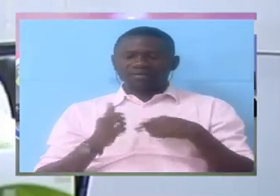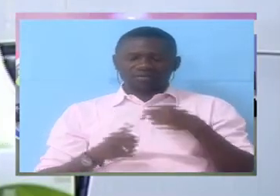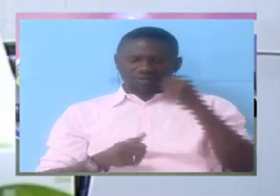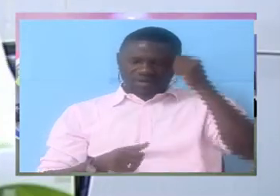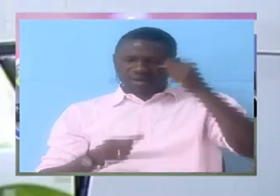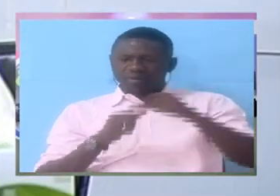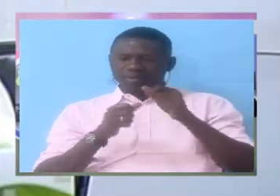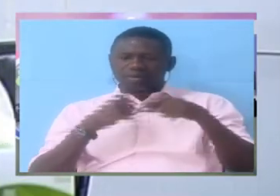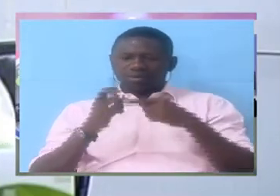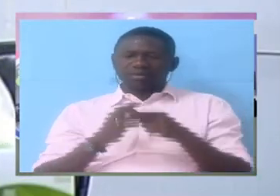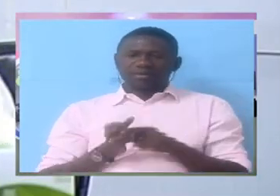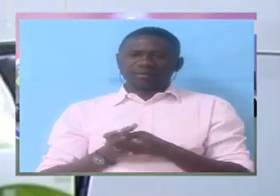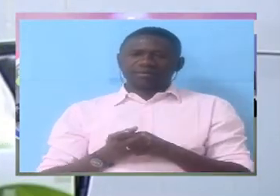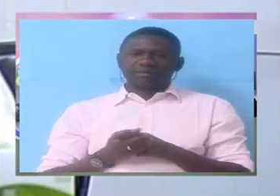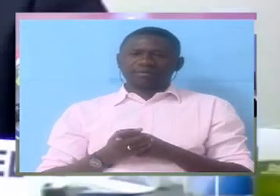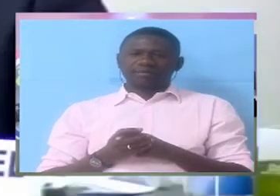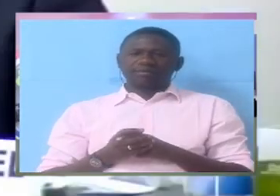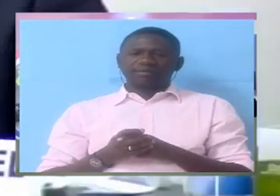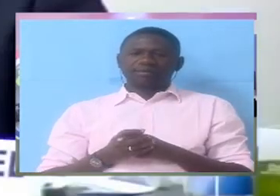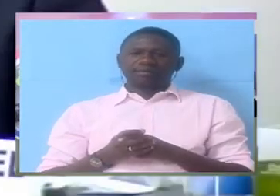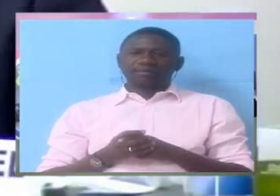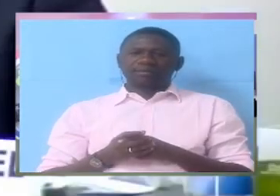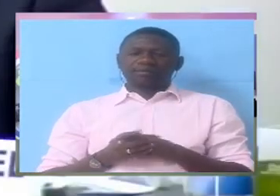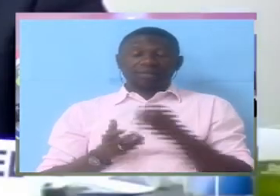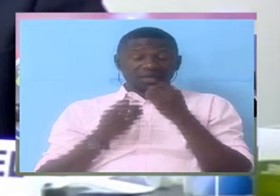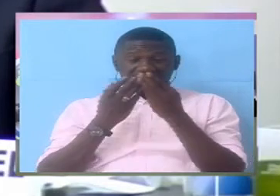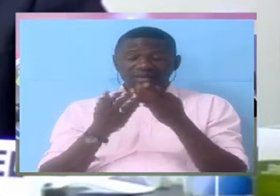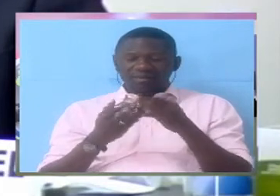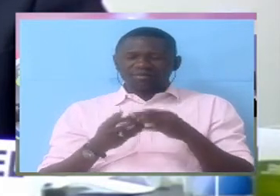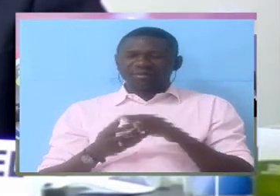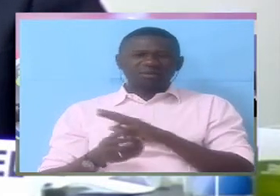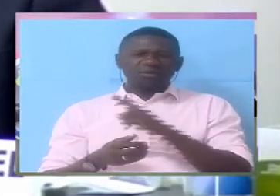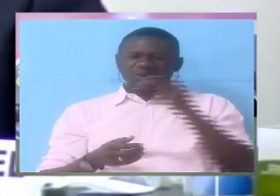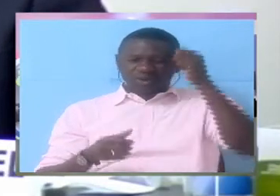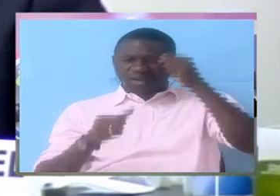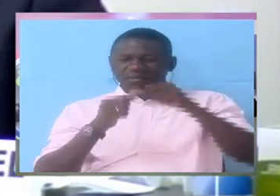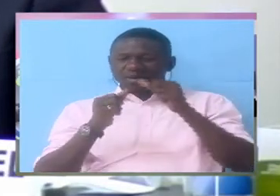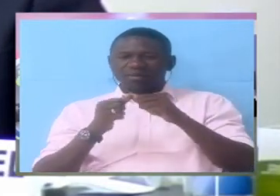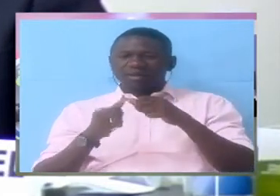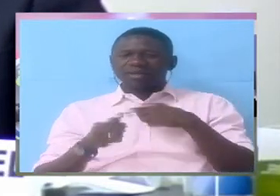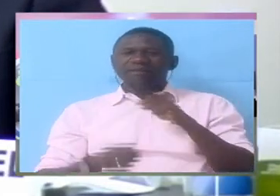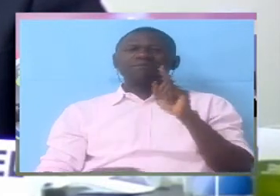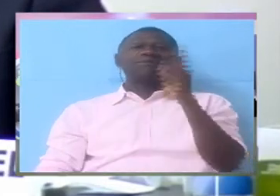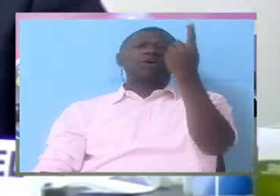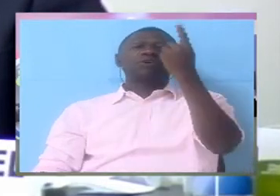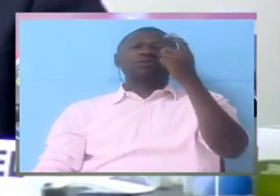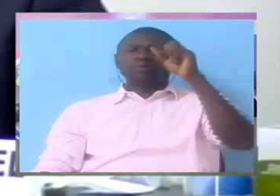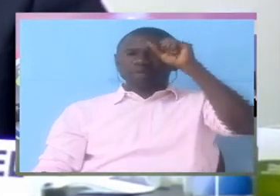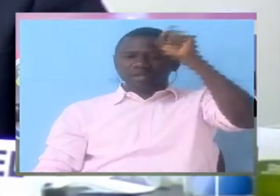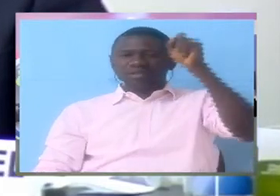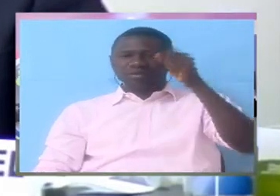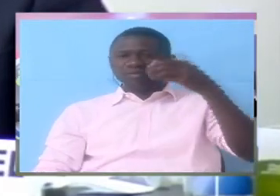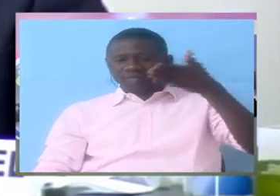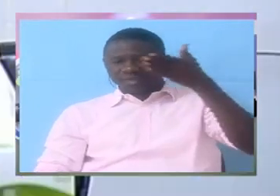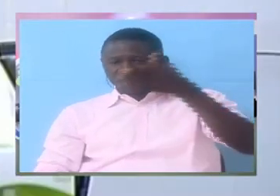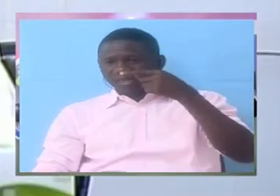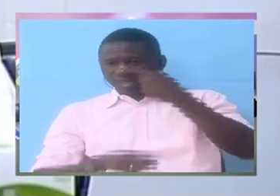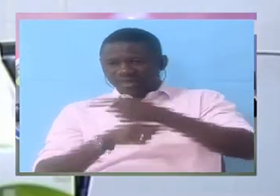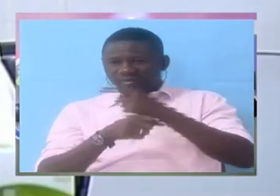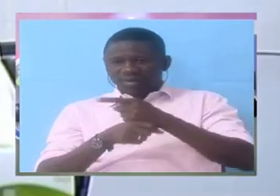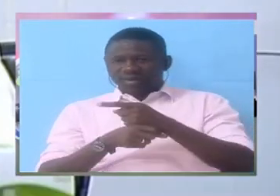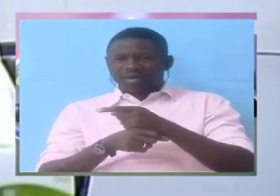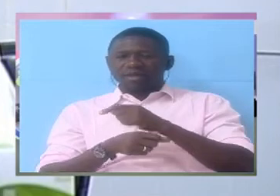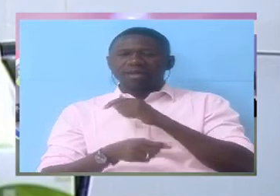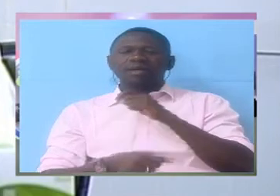Proceed. Then, I say I never could have remembered that the first president to have visited was Abdou Diouf. Yeah.